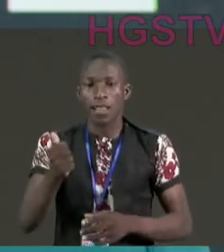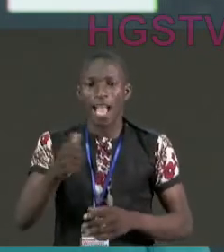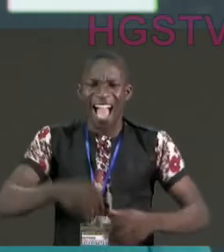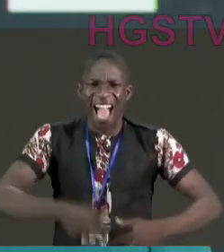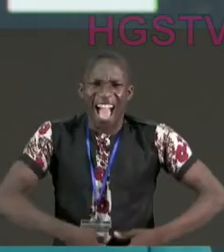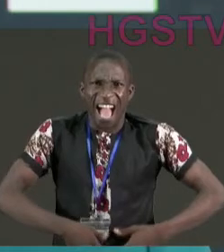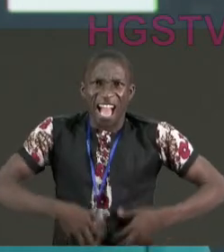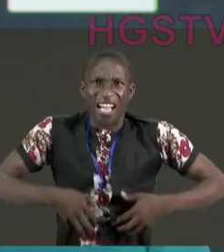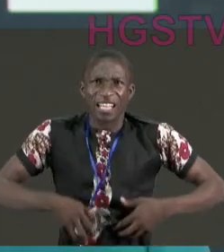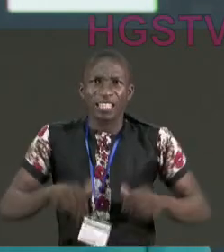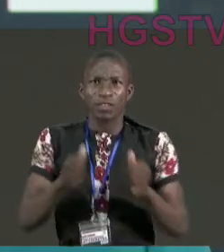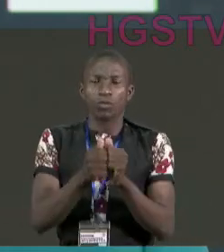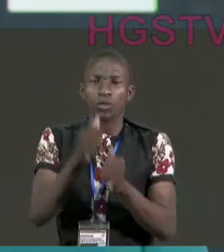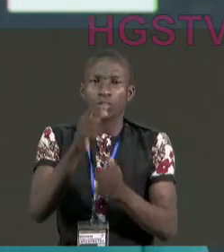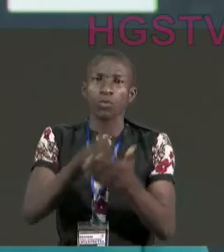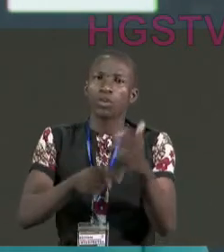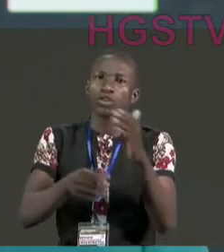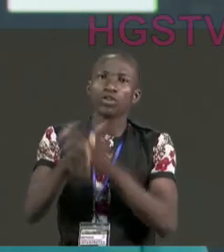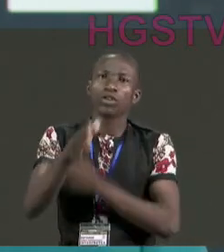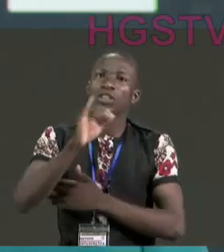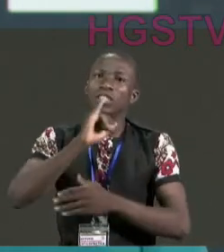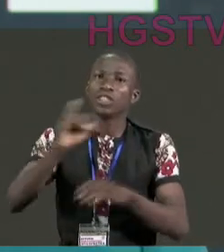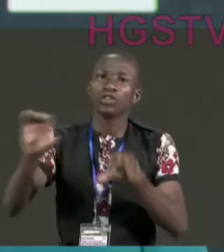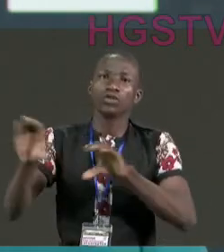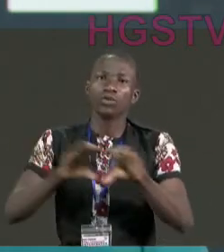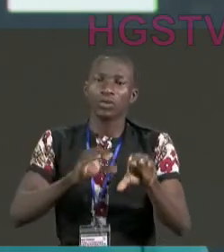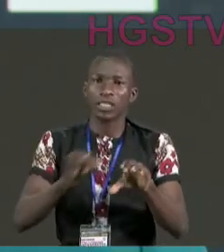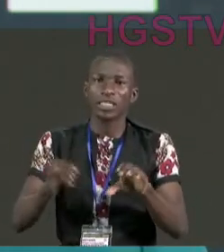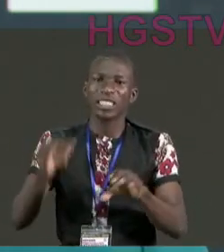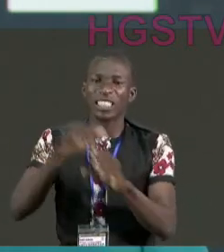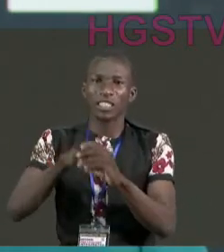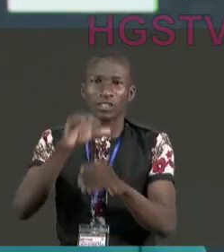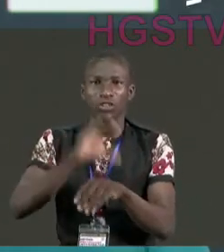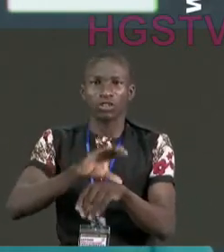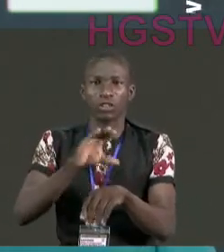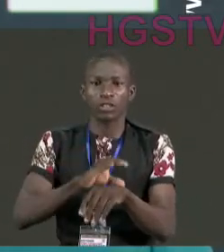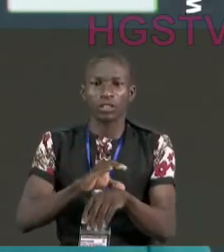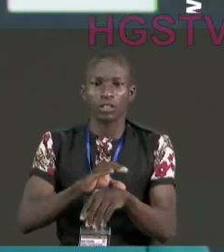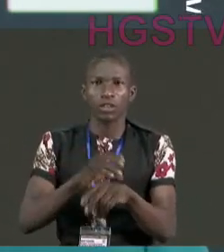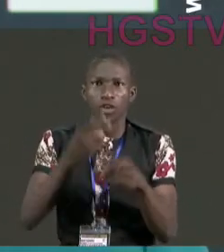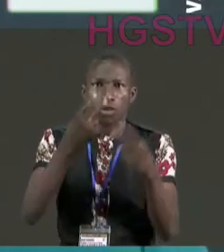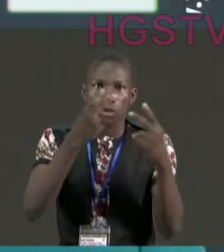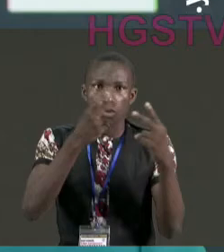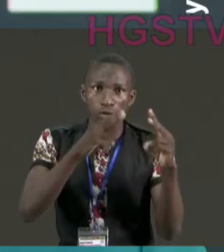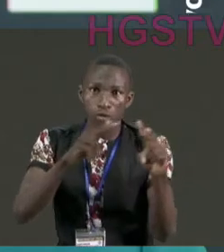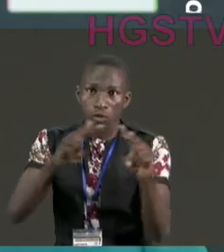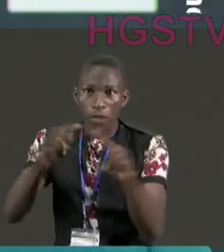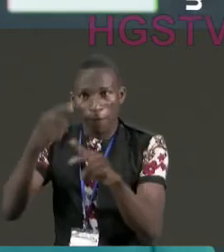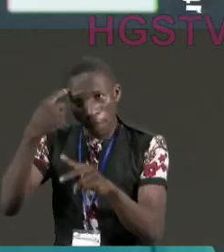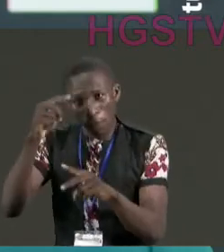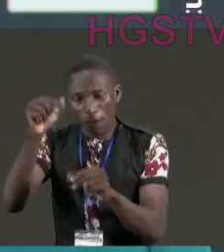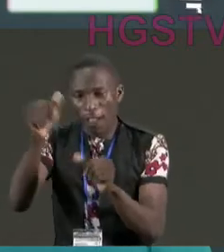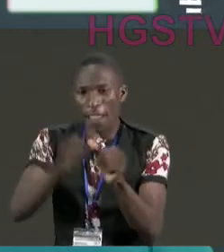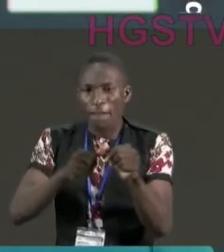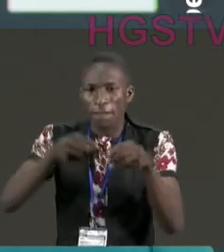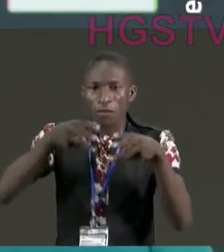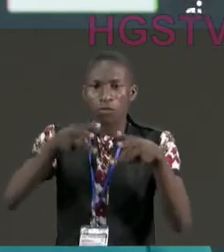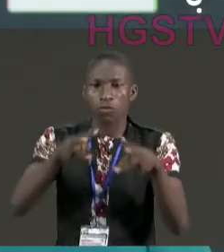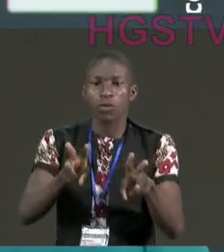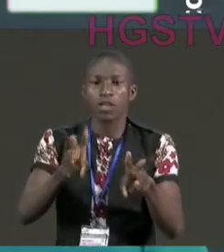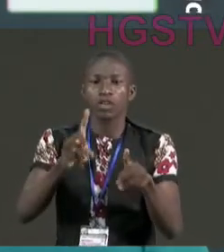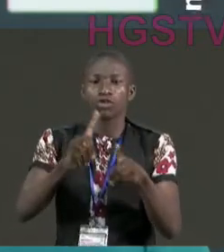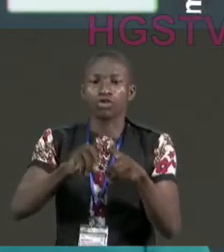angry with what God is doing in his church, looking for every way